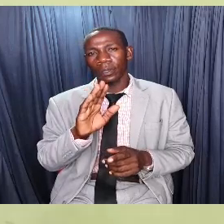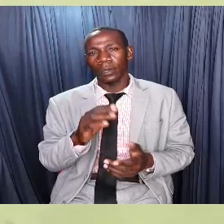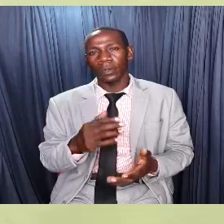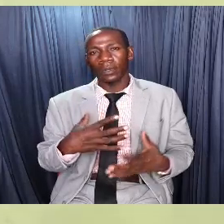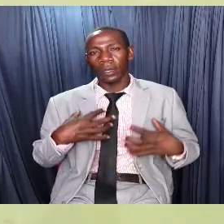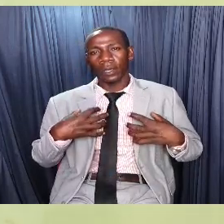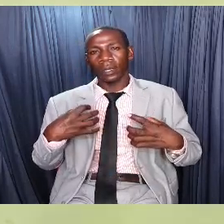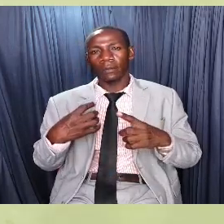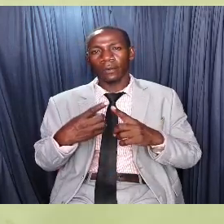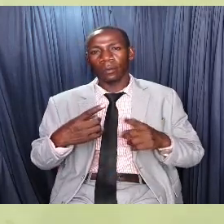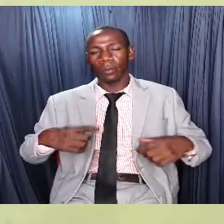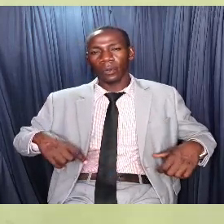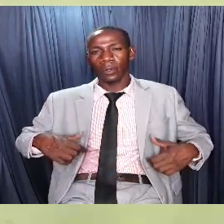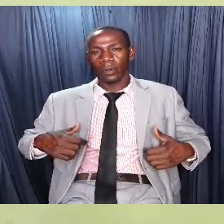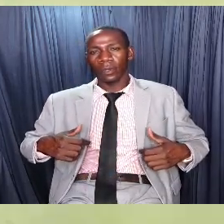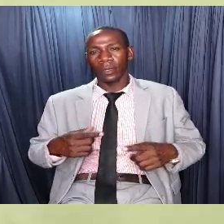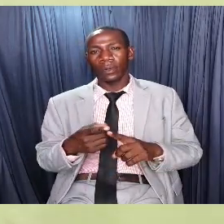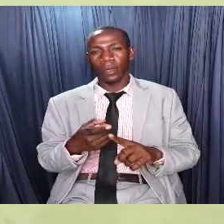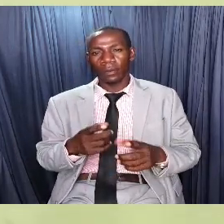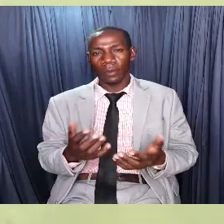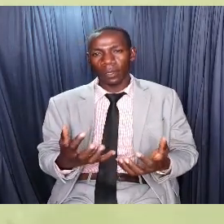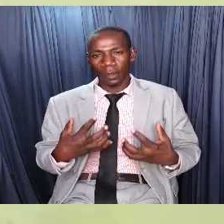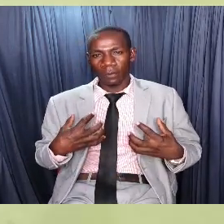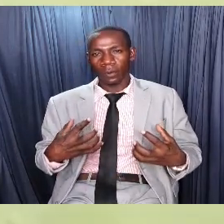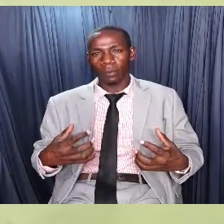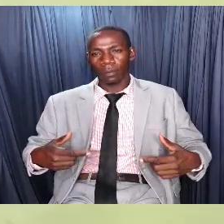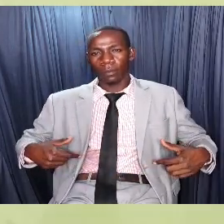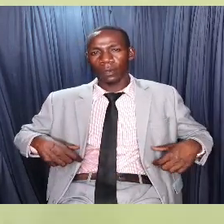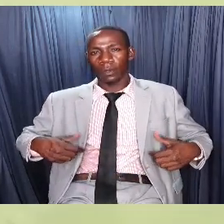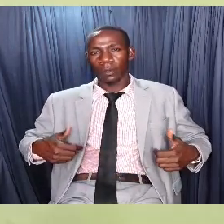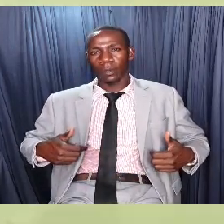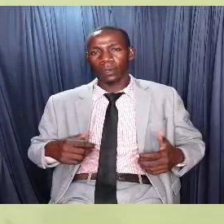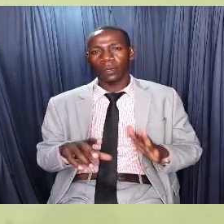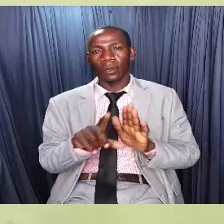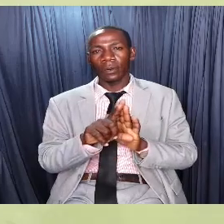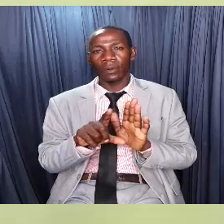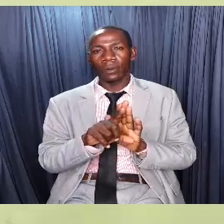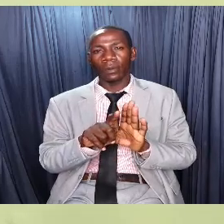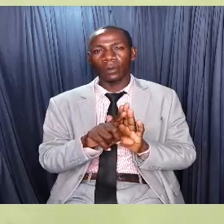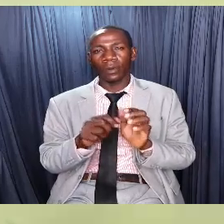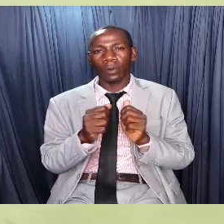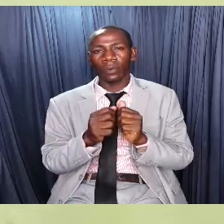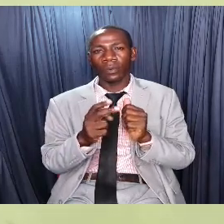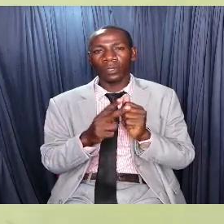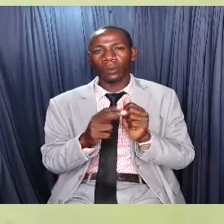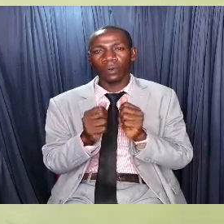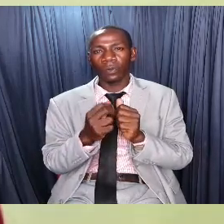heal us from pride. Atuponye kiburi hiki. To heal us from pride. Soma Luka huyo huyo 17, 12.